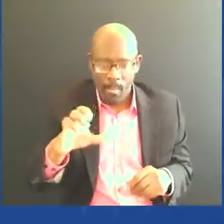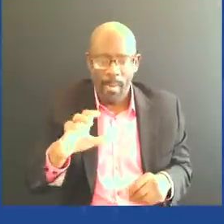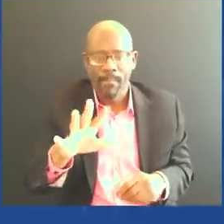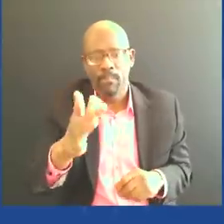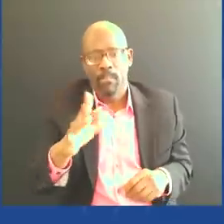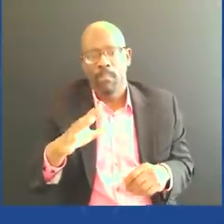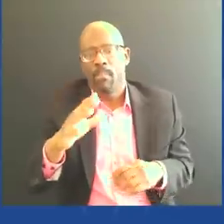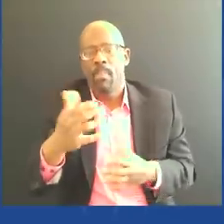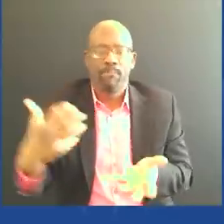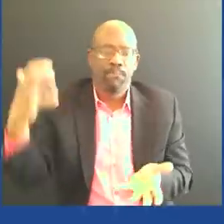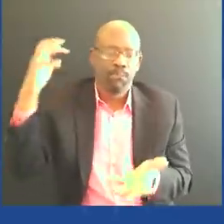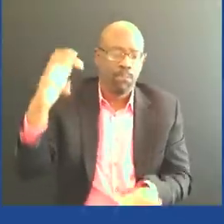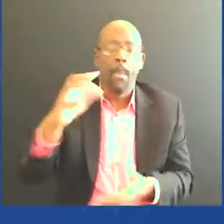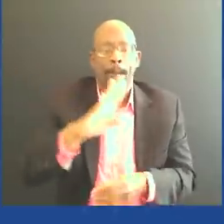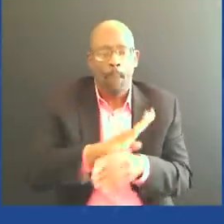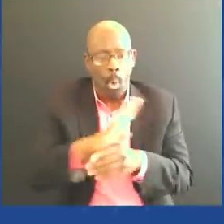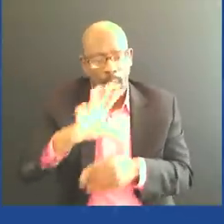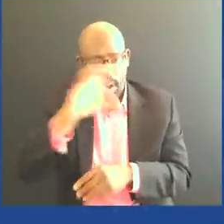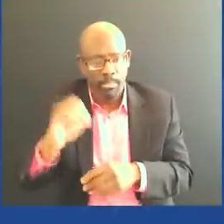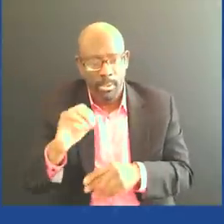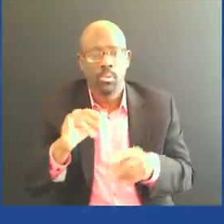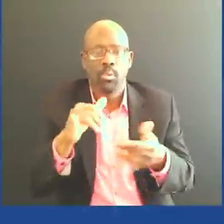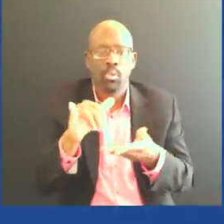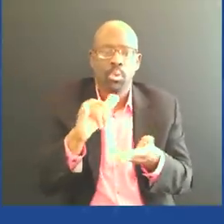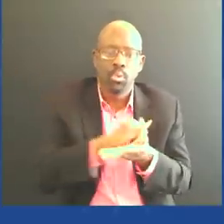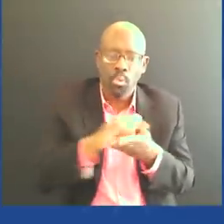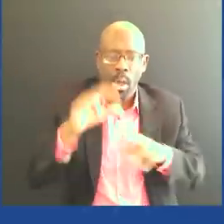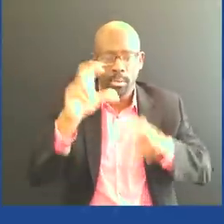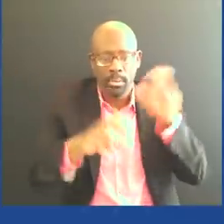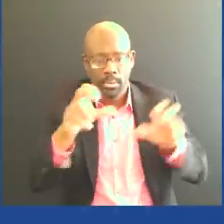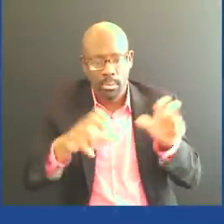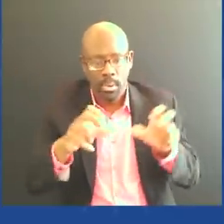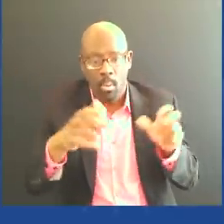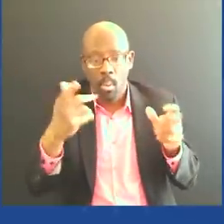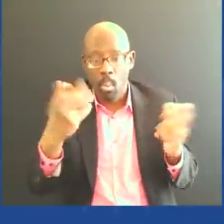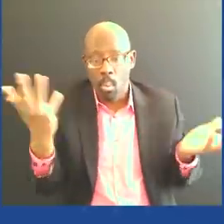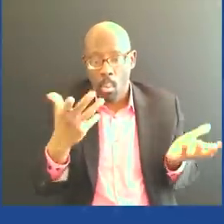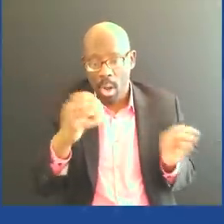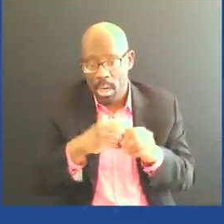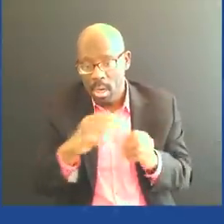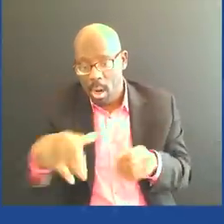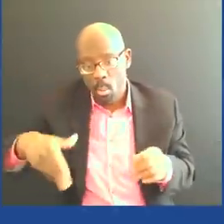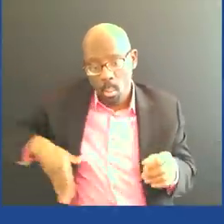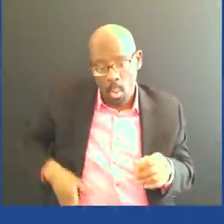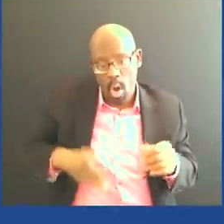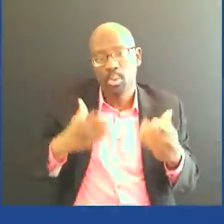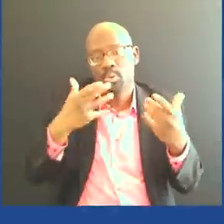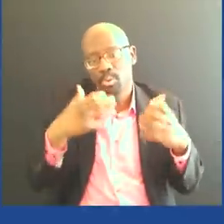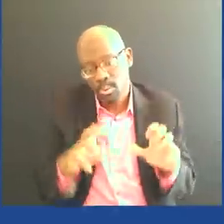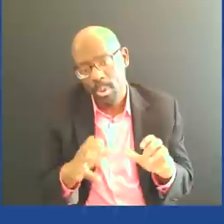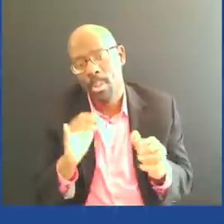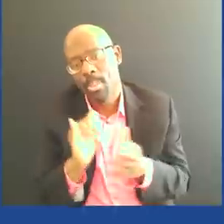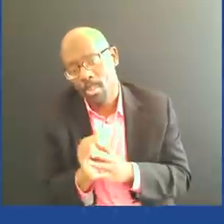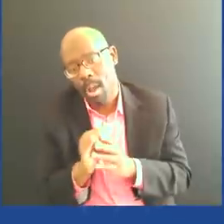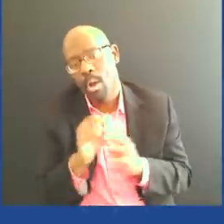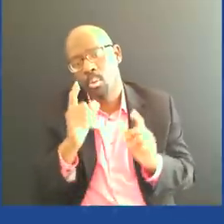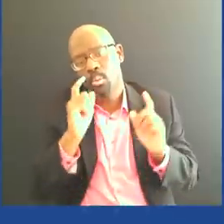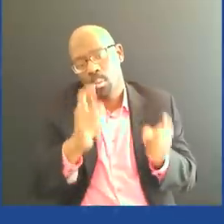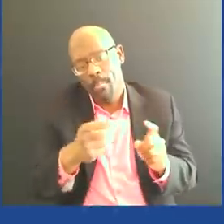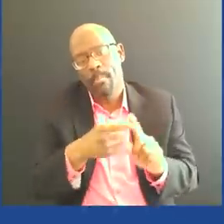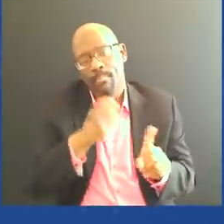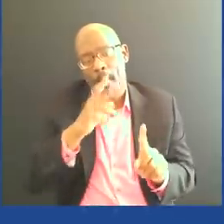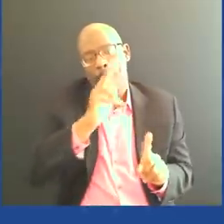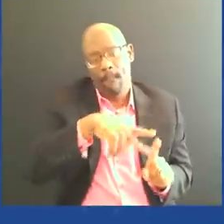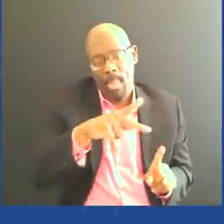And finally, I don't know what's in your wallet, but there's a good chance that it's issued by a bank here with operations in Delaware. And it's